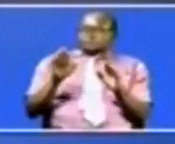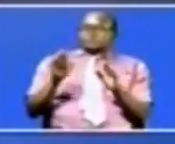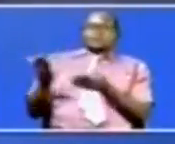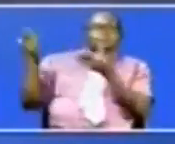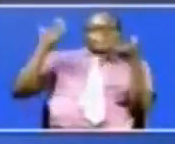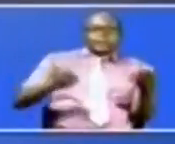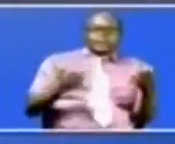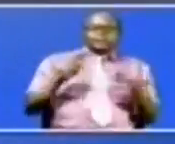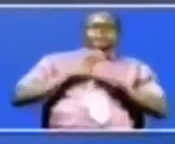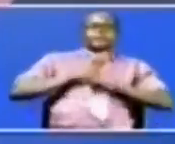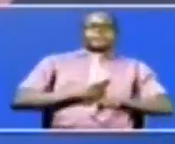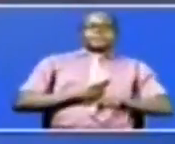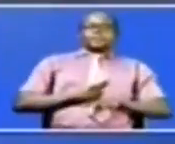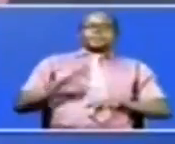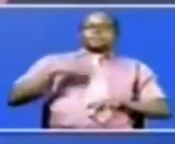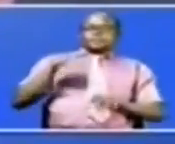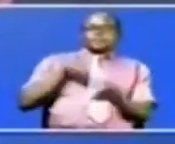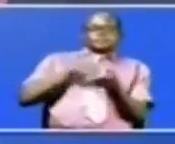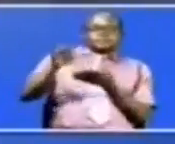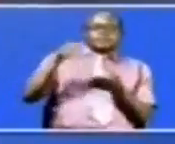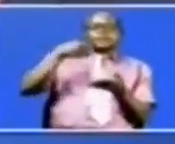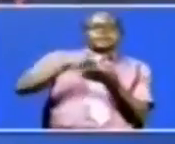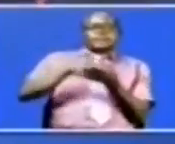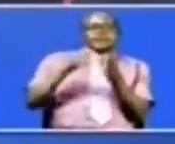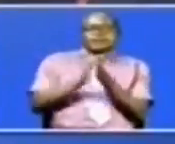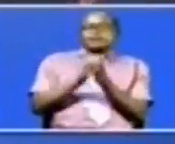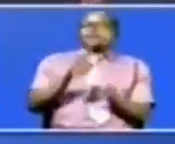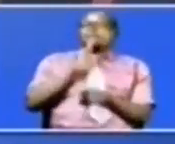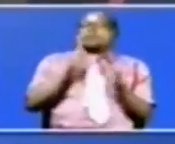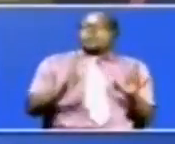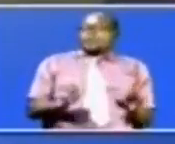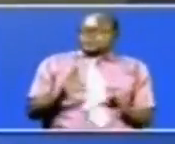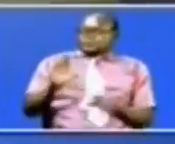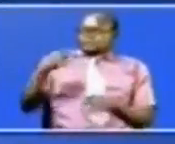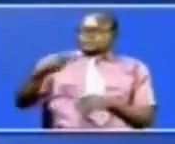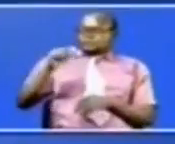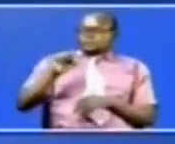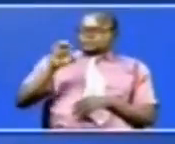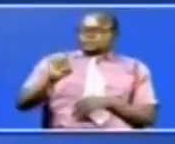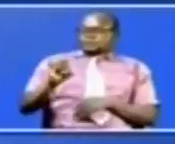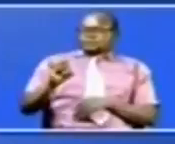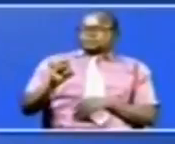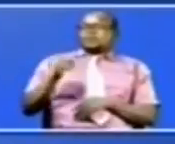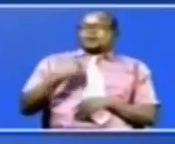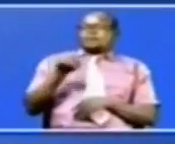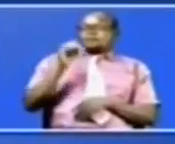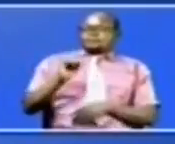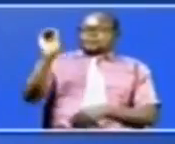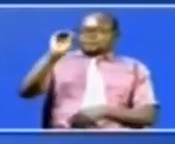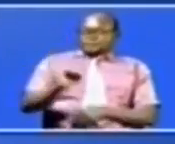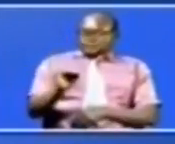whiff of relief to their depositors and borrowers. Chase Bank customers will have 50% of the